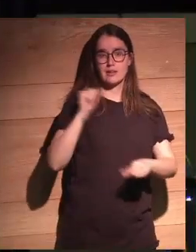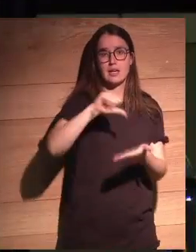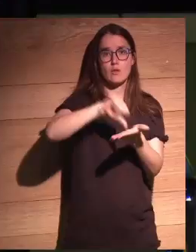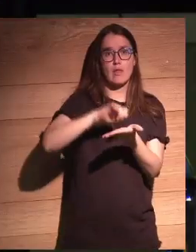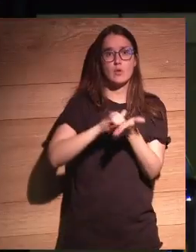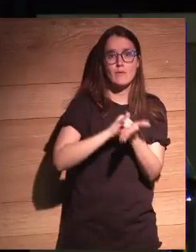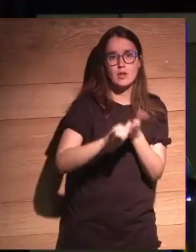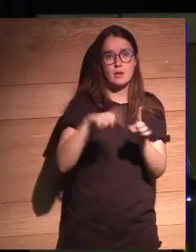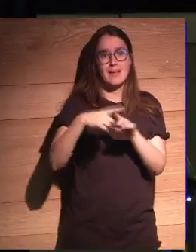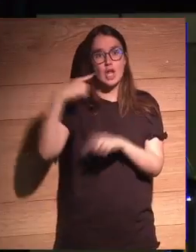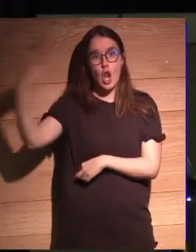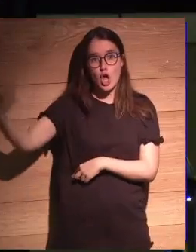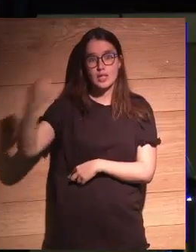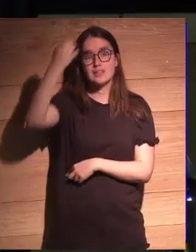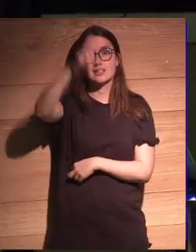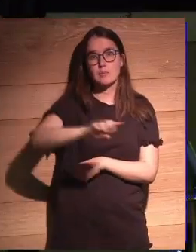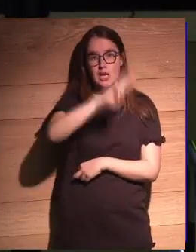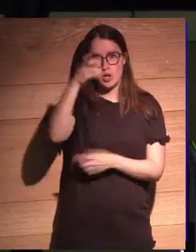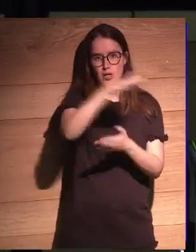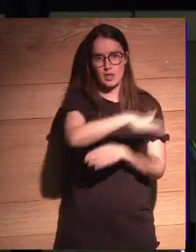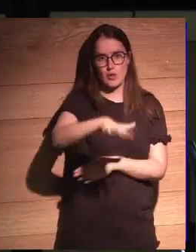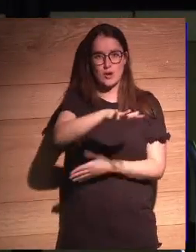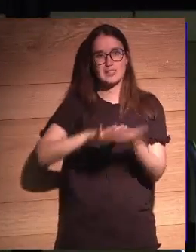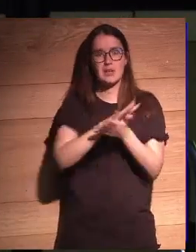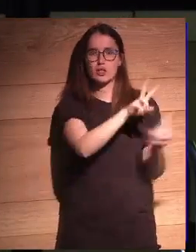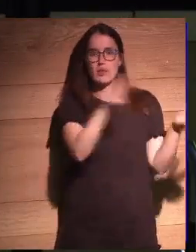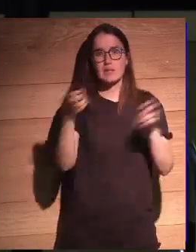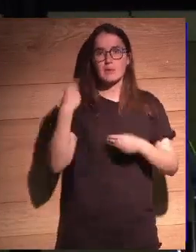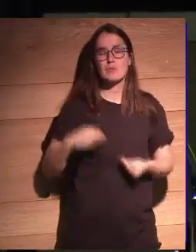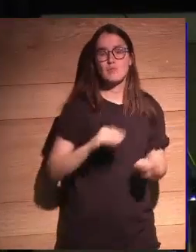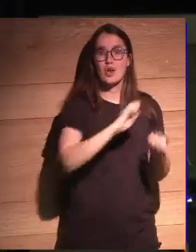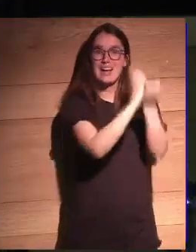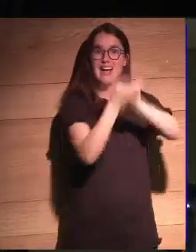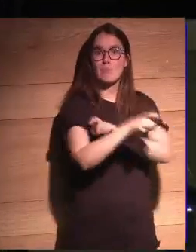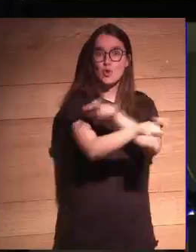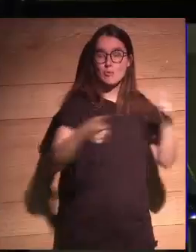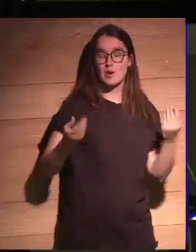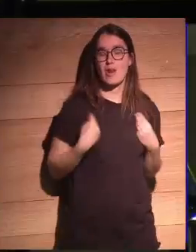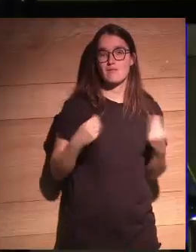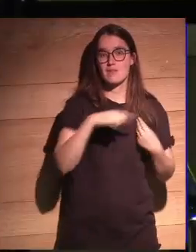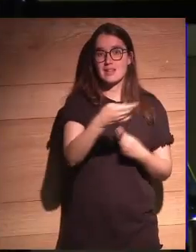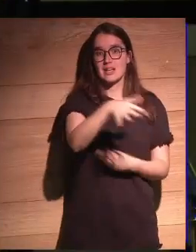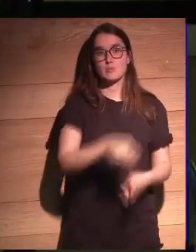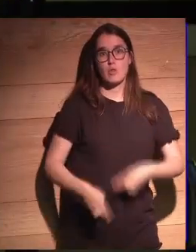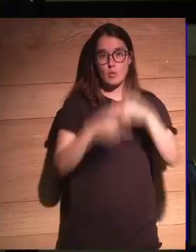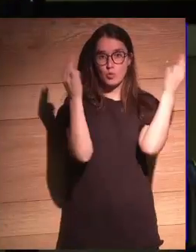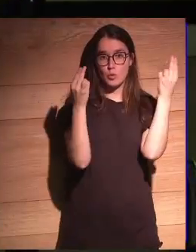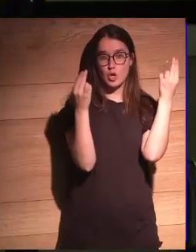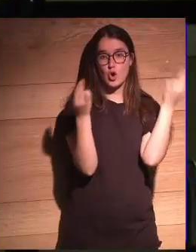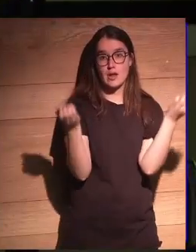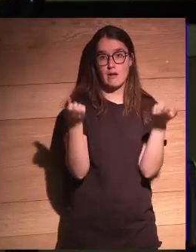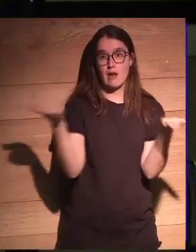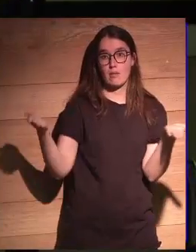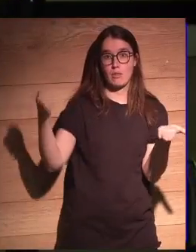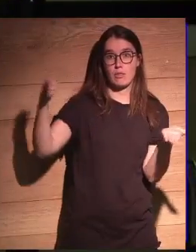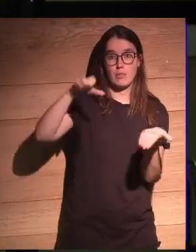researches dealing with population sociology, etc., in New York and London, in other cities, dealing with subjects